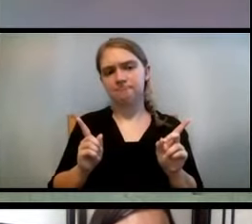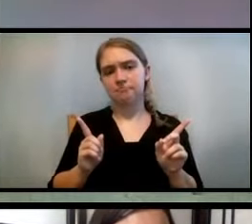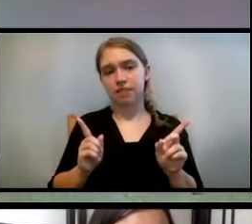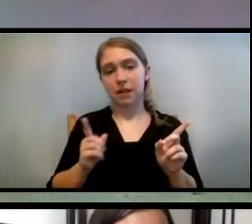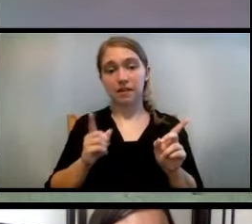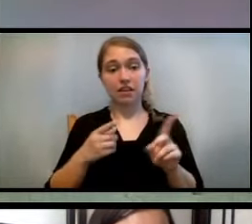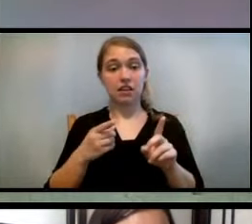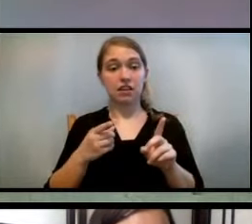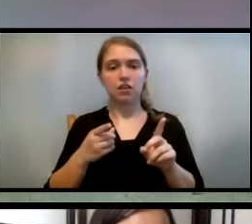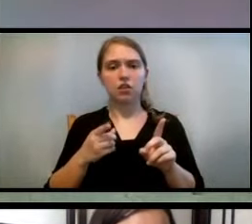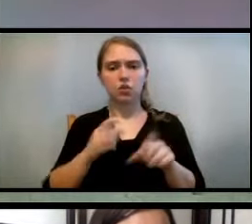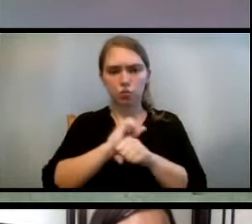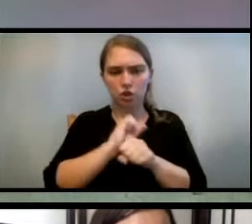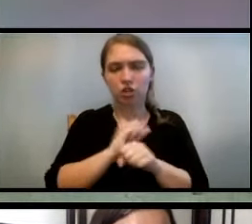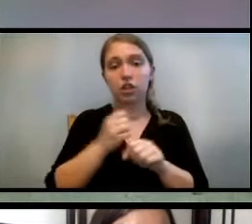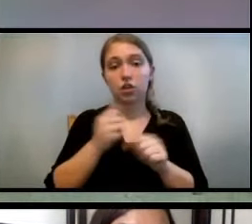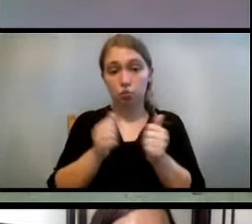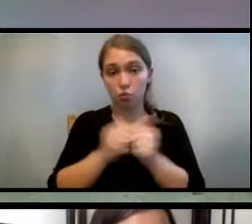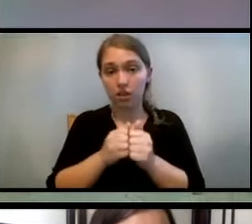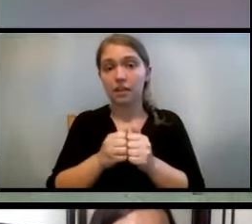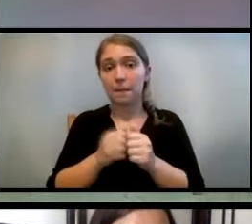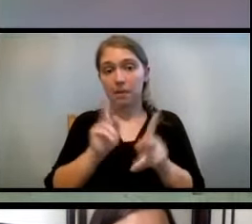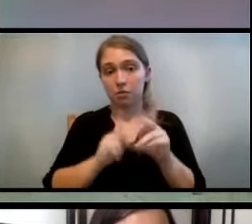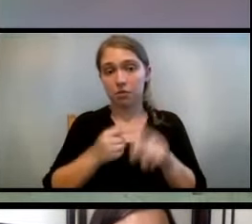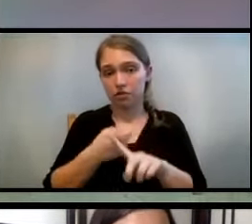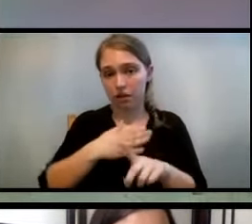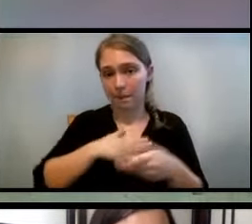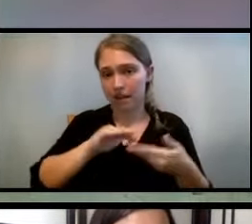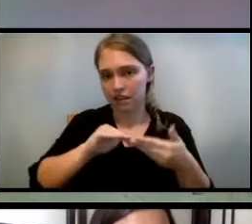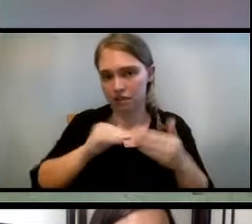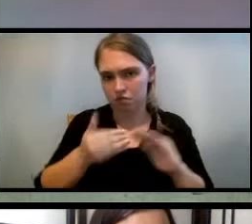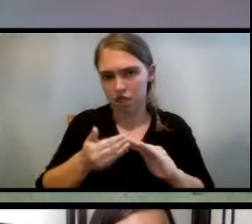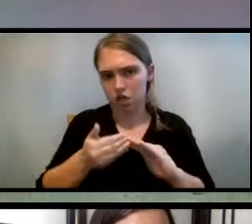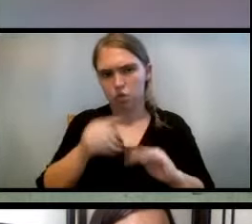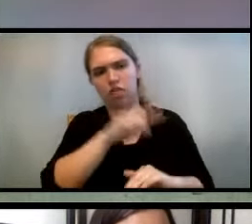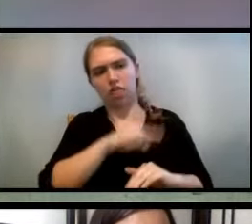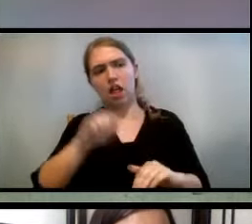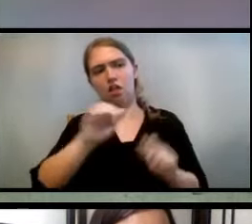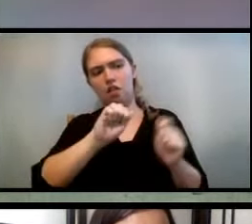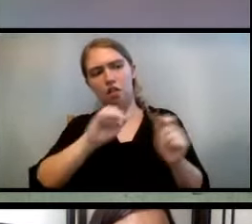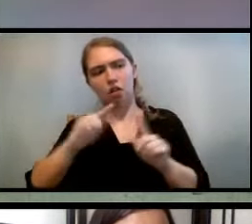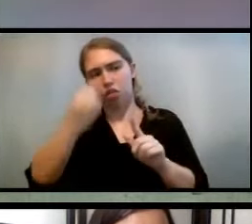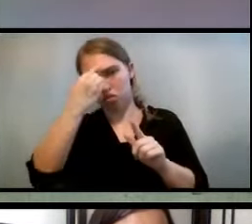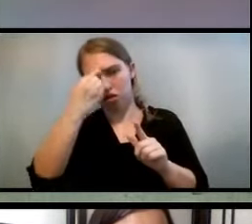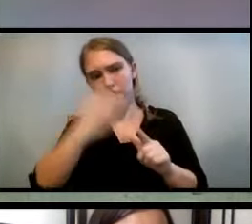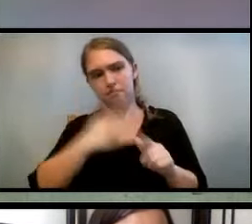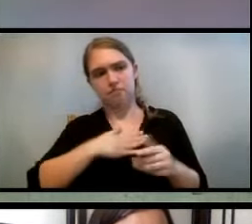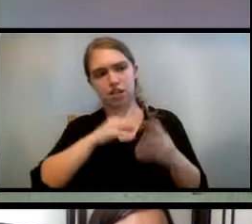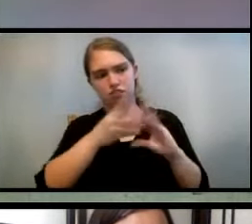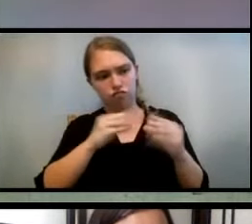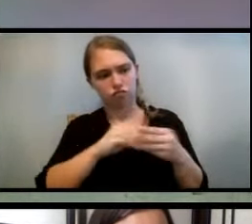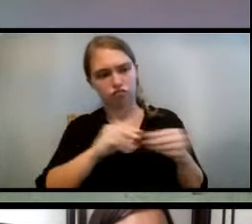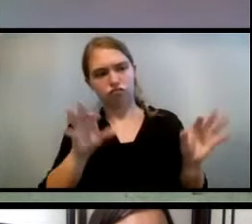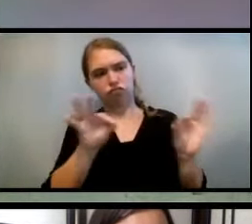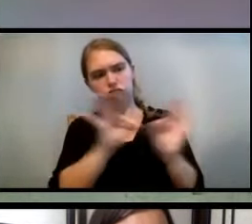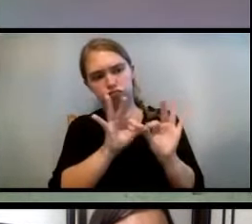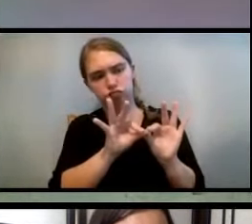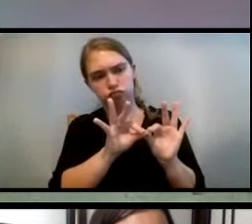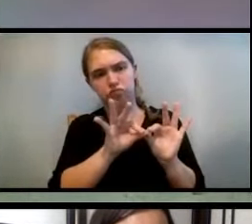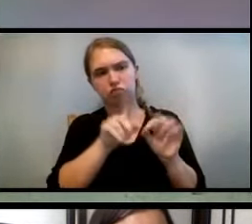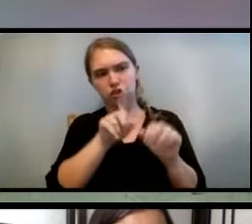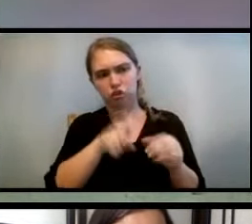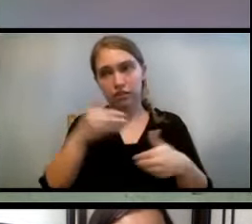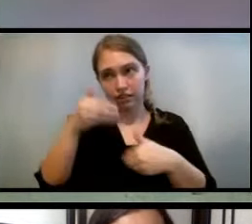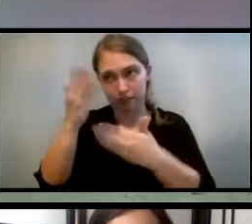community who thought my writing was worth getting out there was really important. So sometimes I think